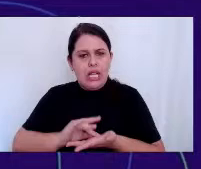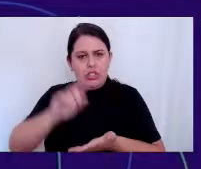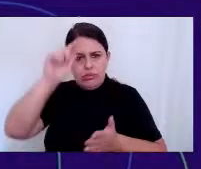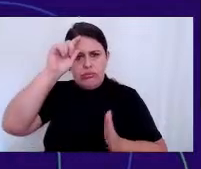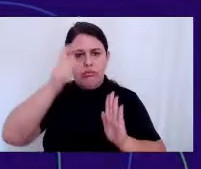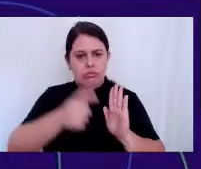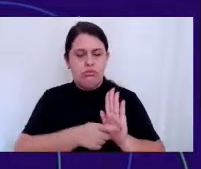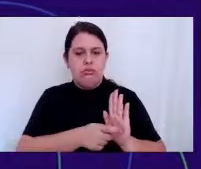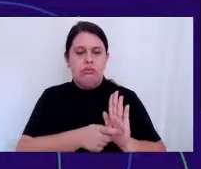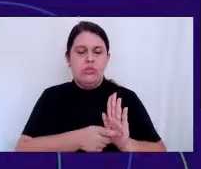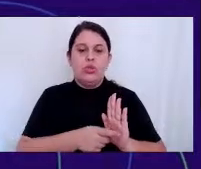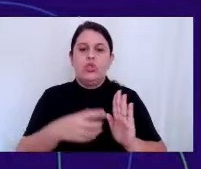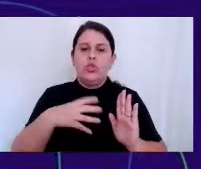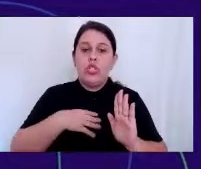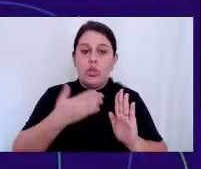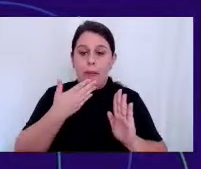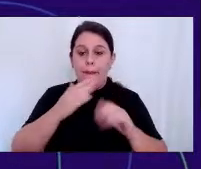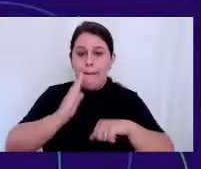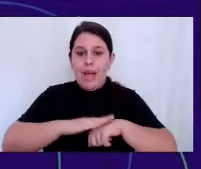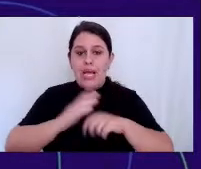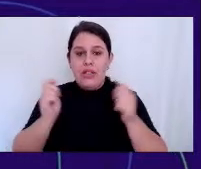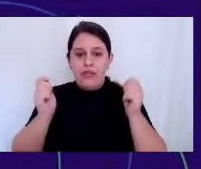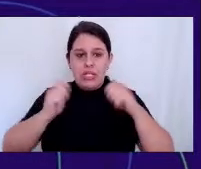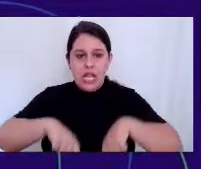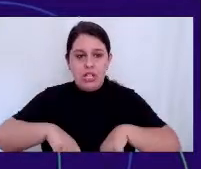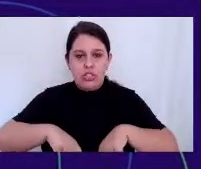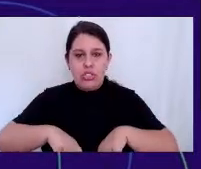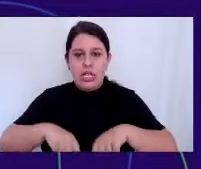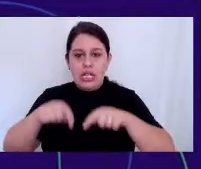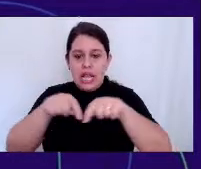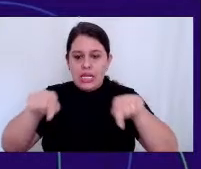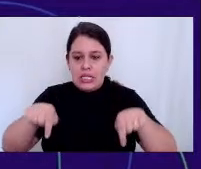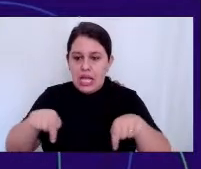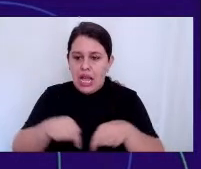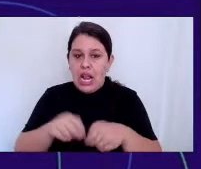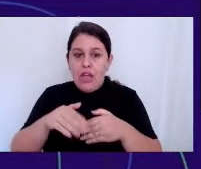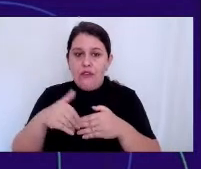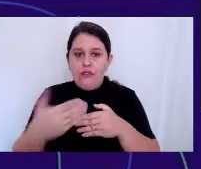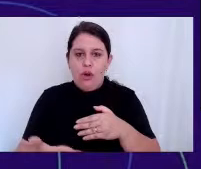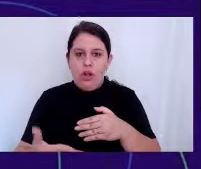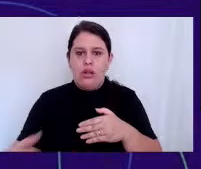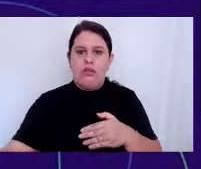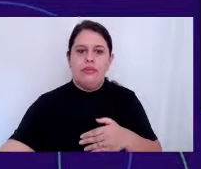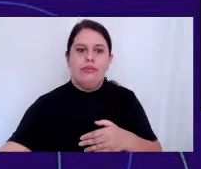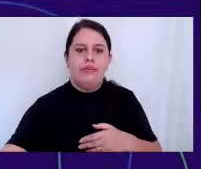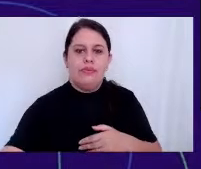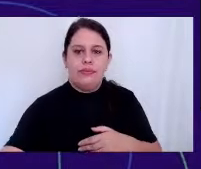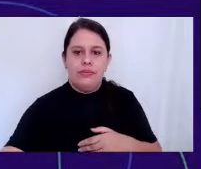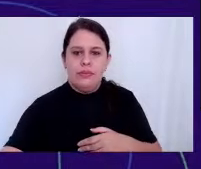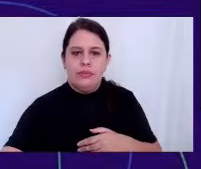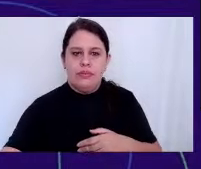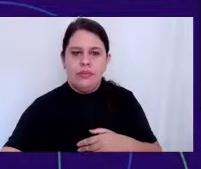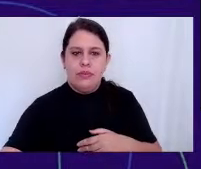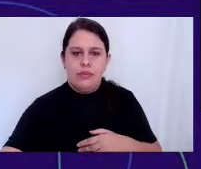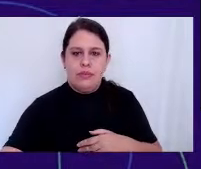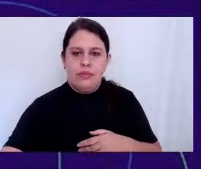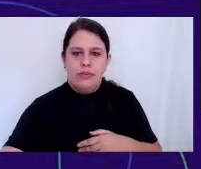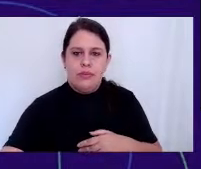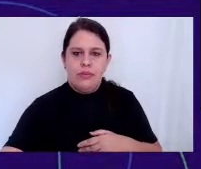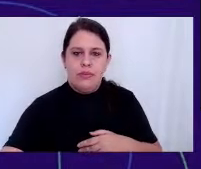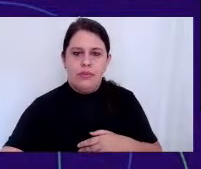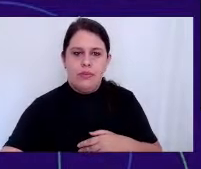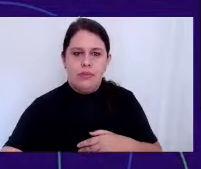beyond. Okay. So I thought it might be a good idea to kind of focus